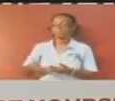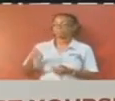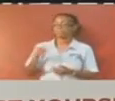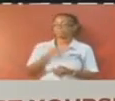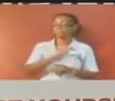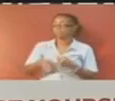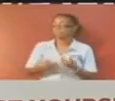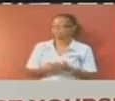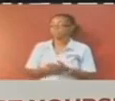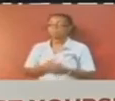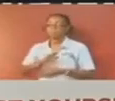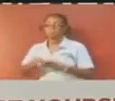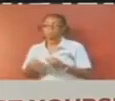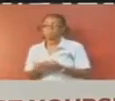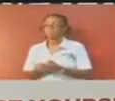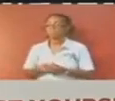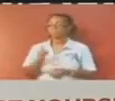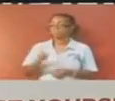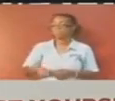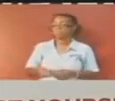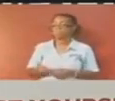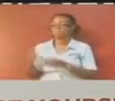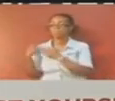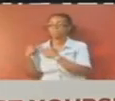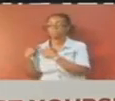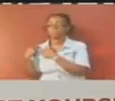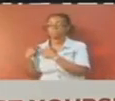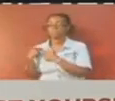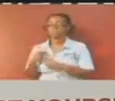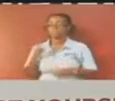Citizens in the corridors of power.